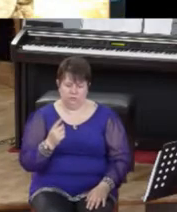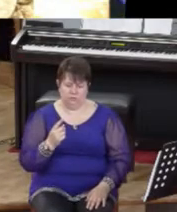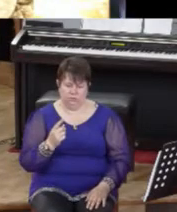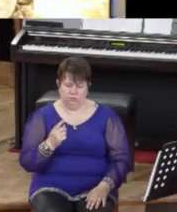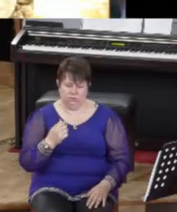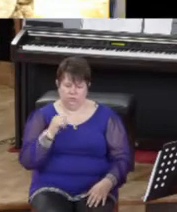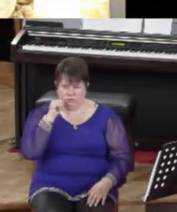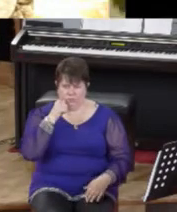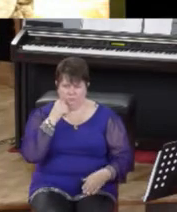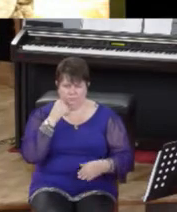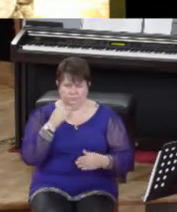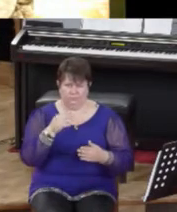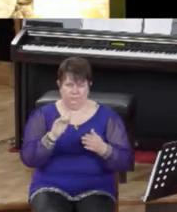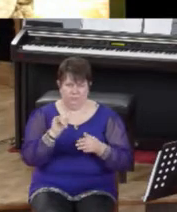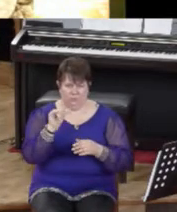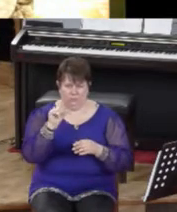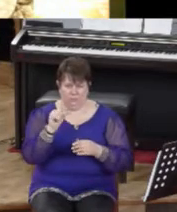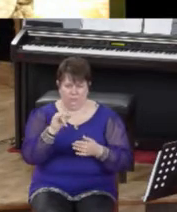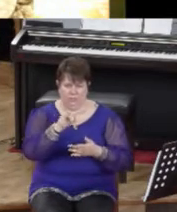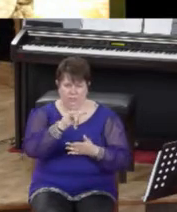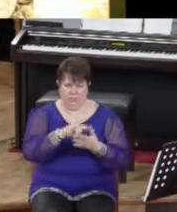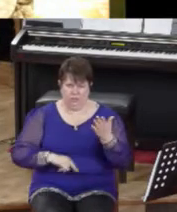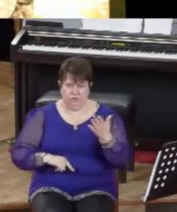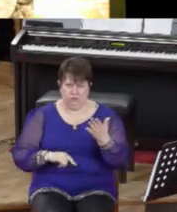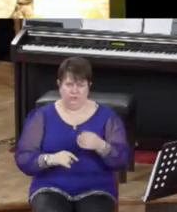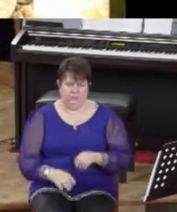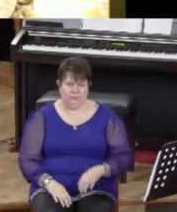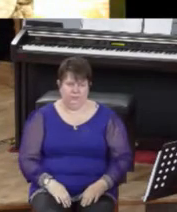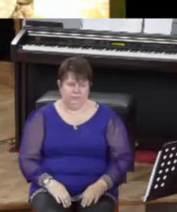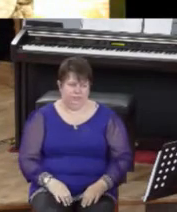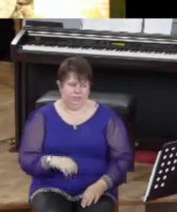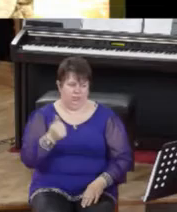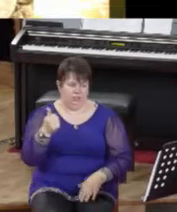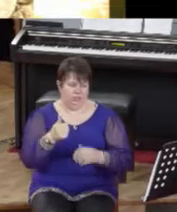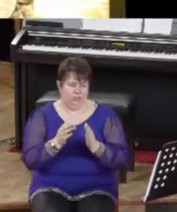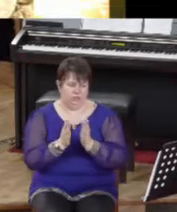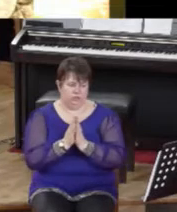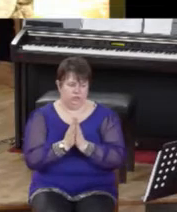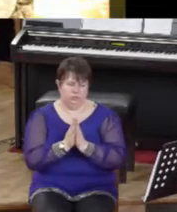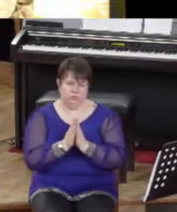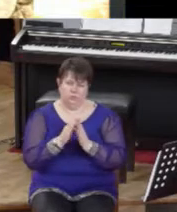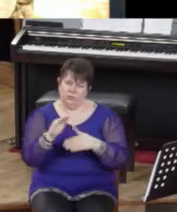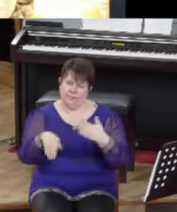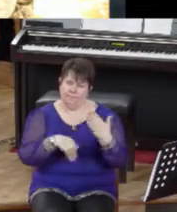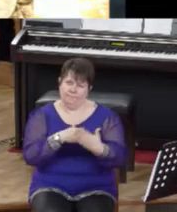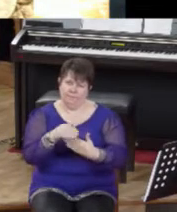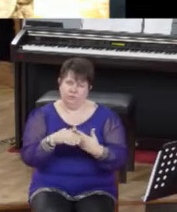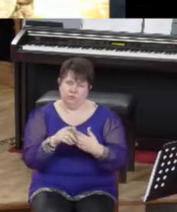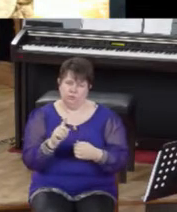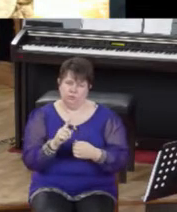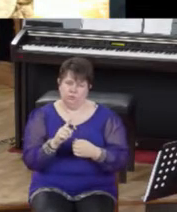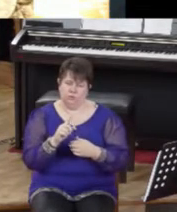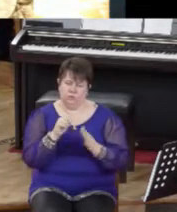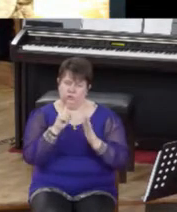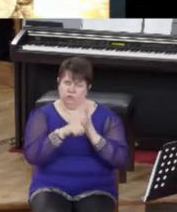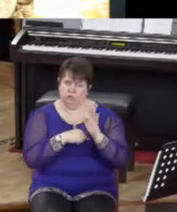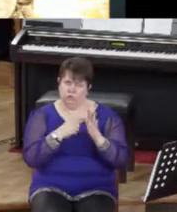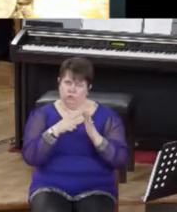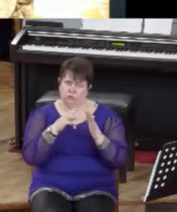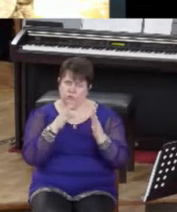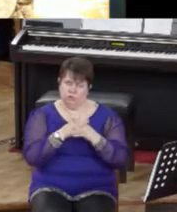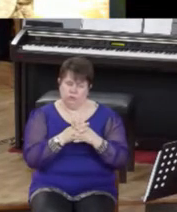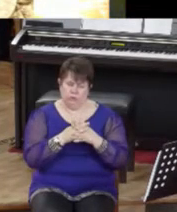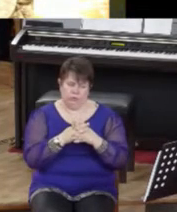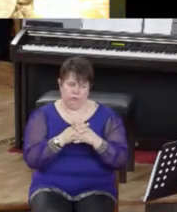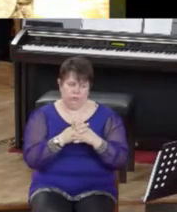suppose a wee bit of a history lesson, if you like. The early church was a mixture of Jew and